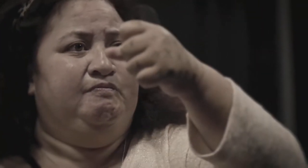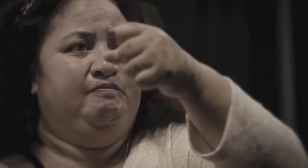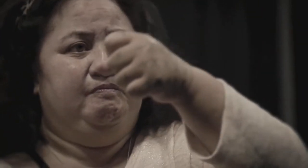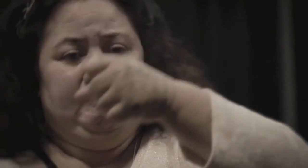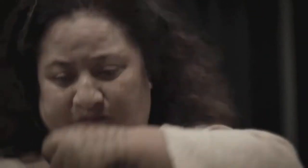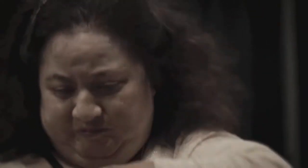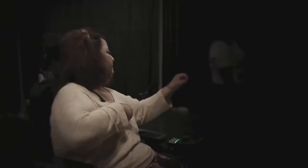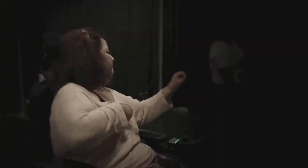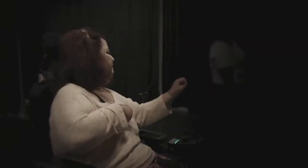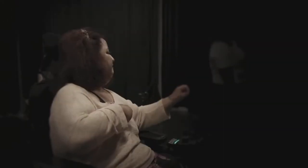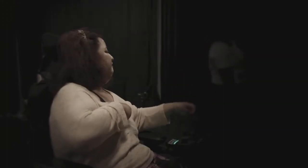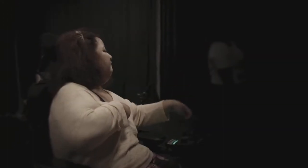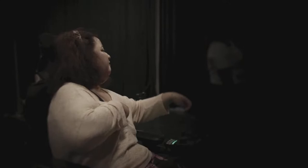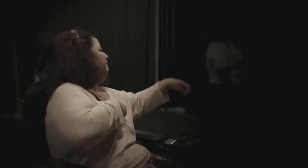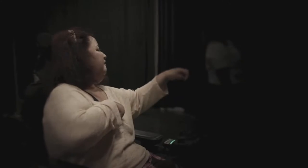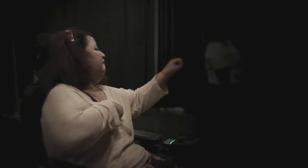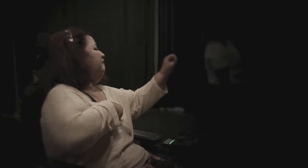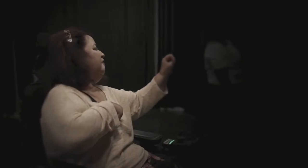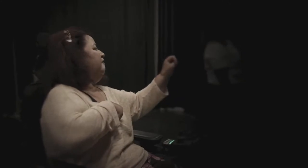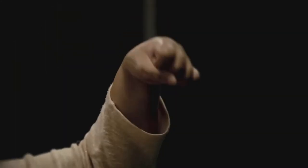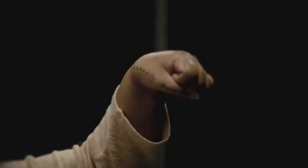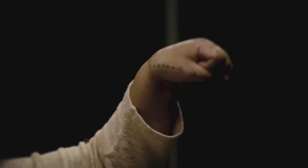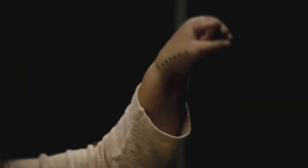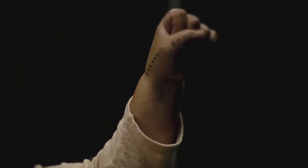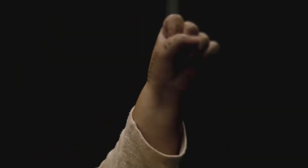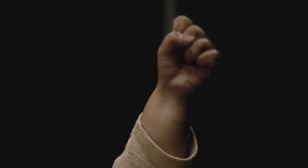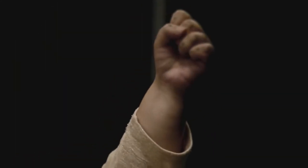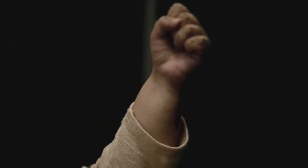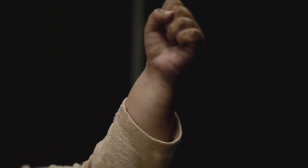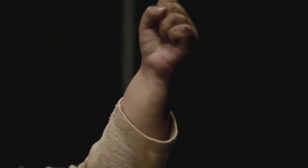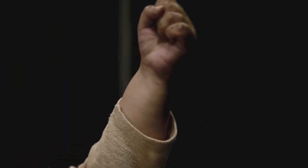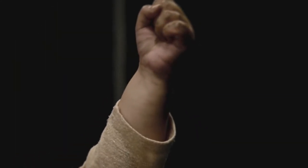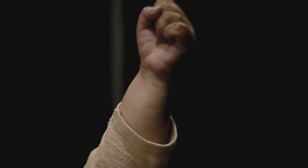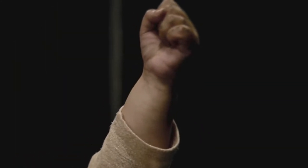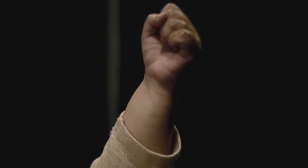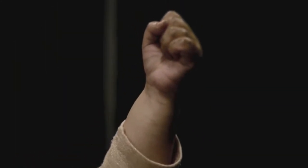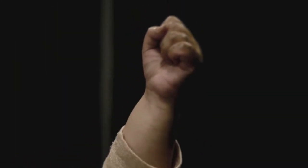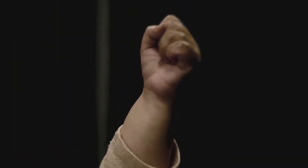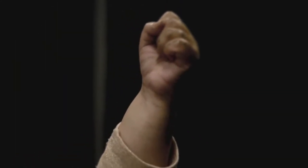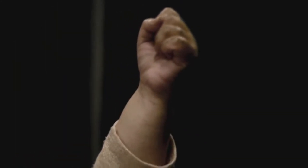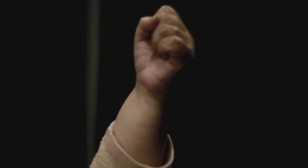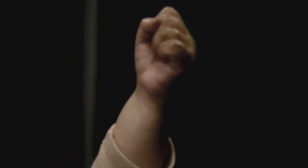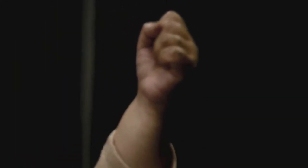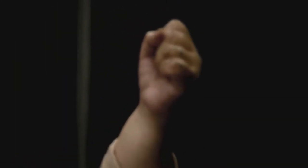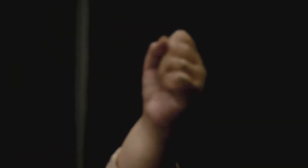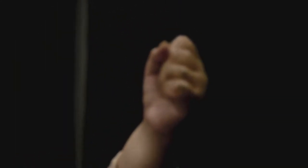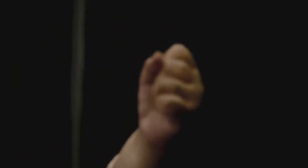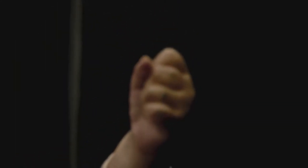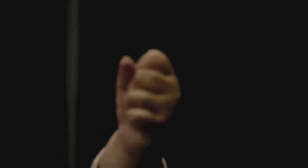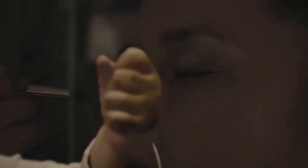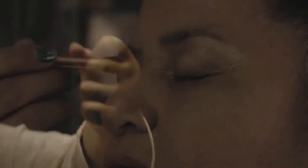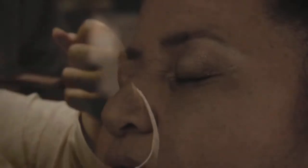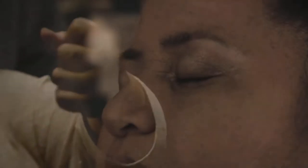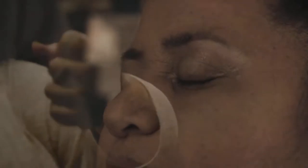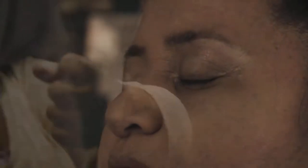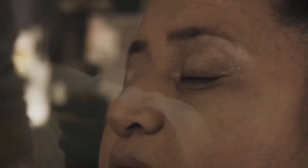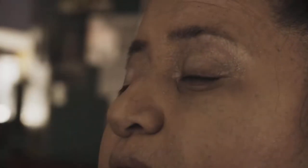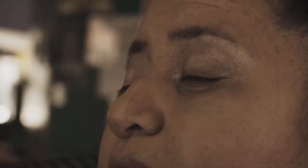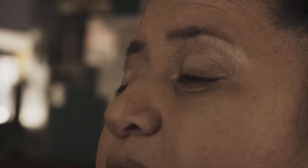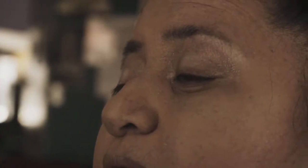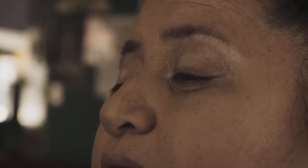dance has been my way of communicating for so many years my way of letting people know what I am